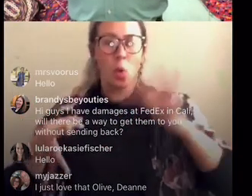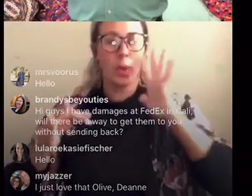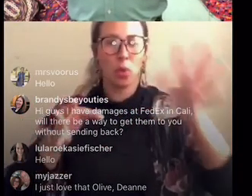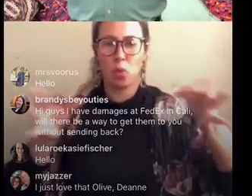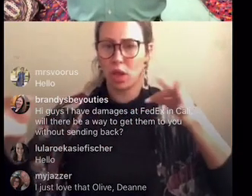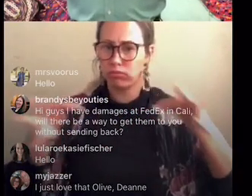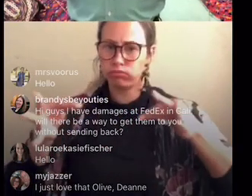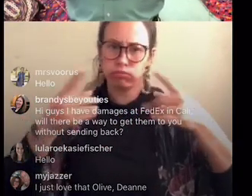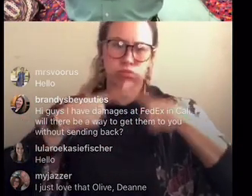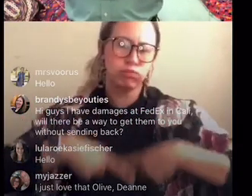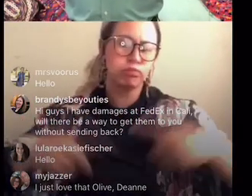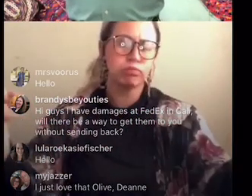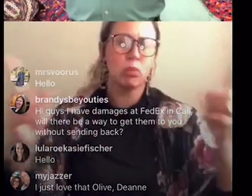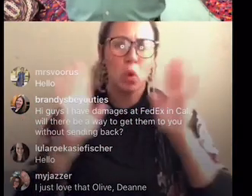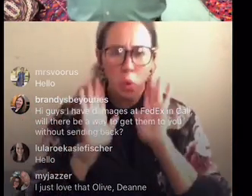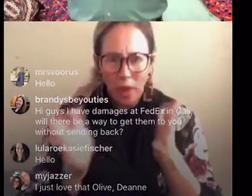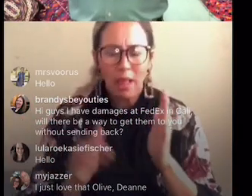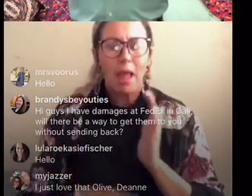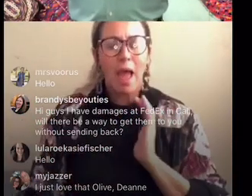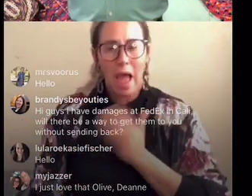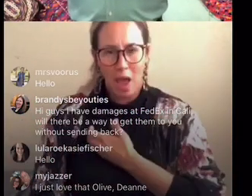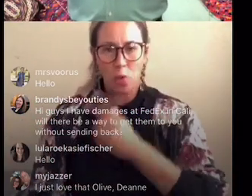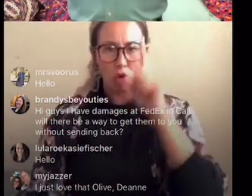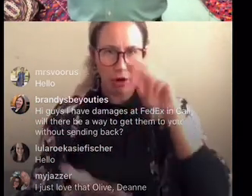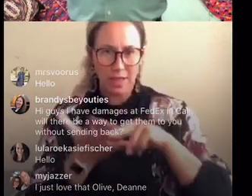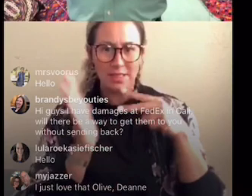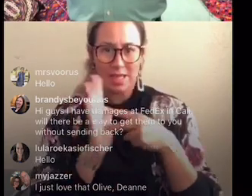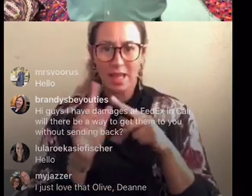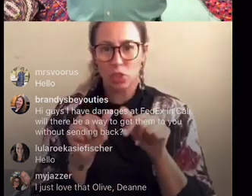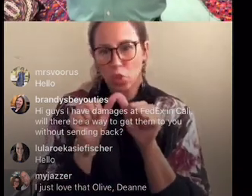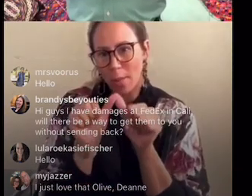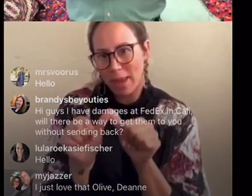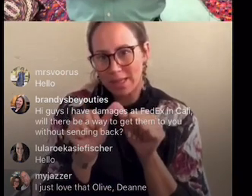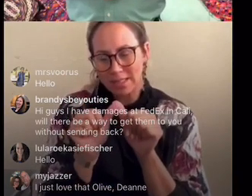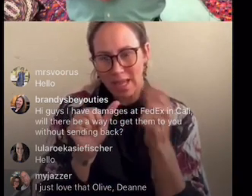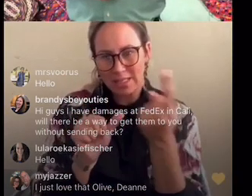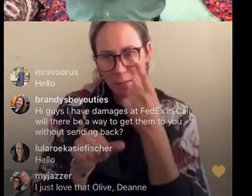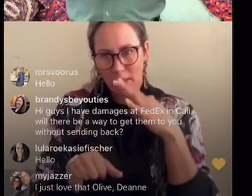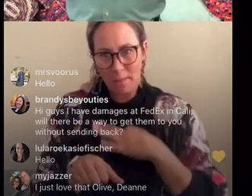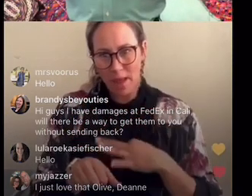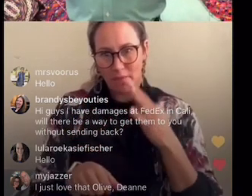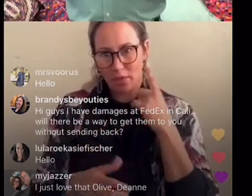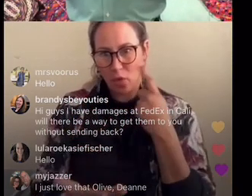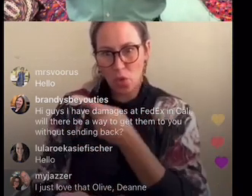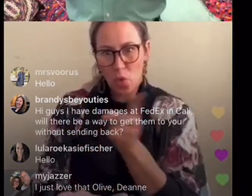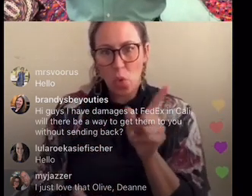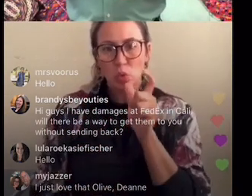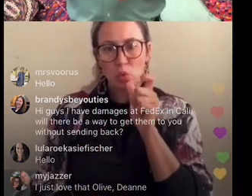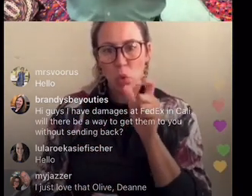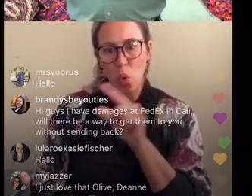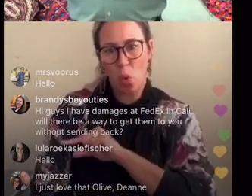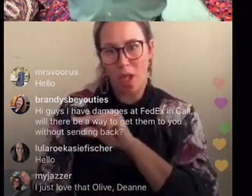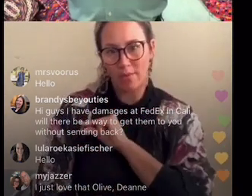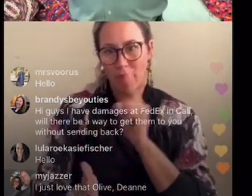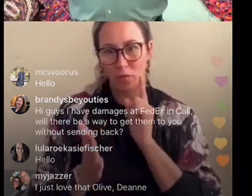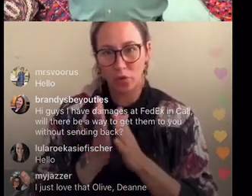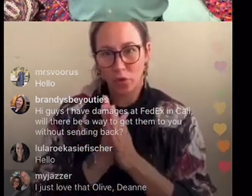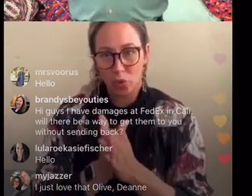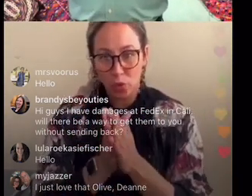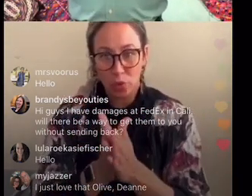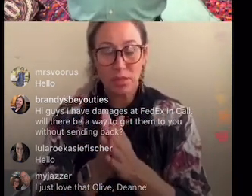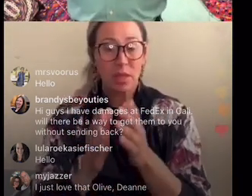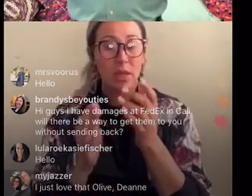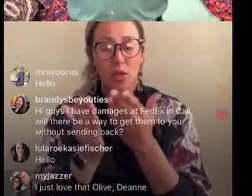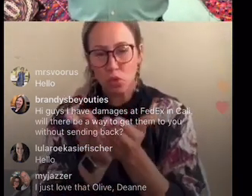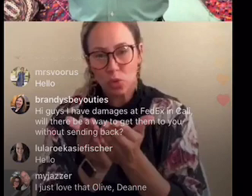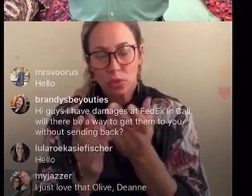is our intent to maintain something for the benefit of those who qualified for this year's cruise. Having said that, you guys